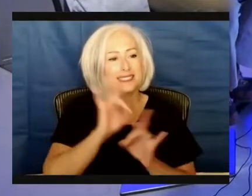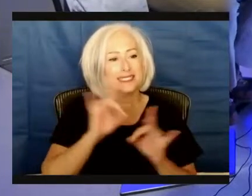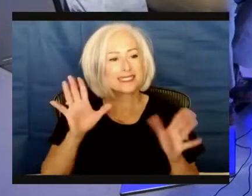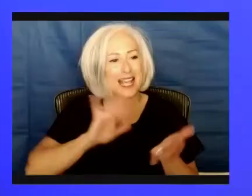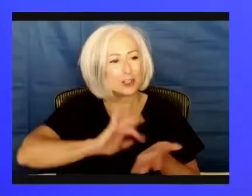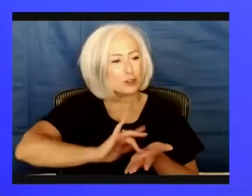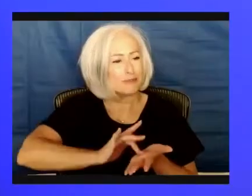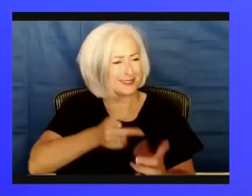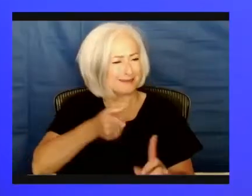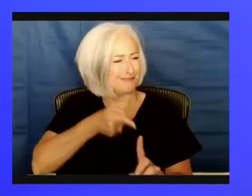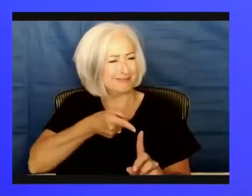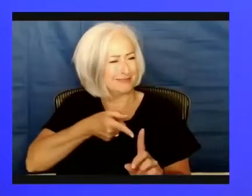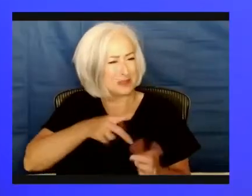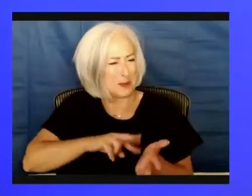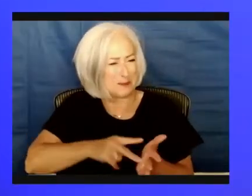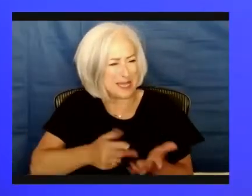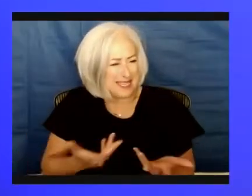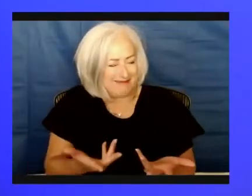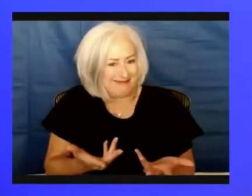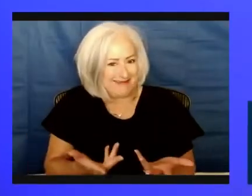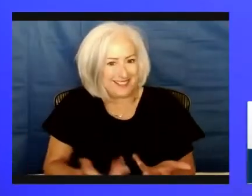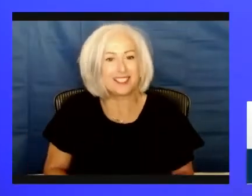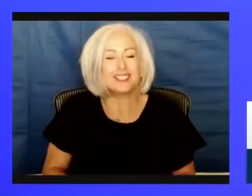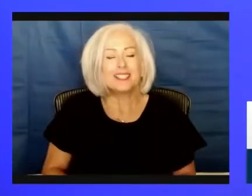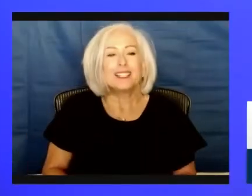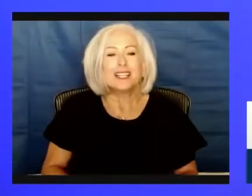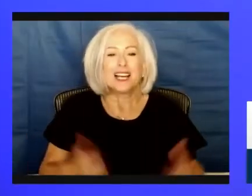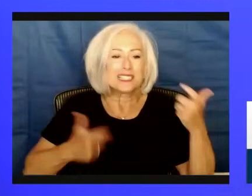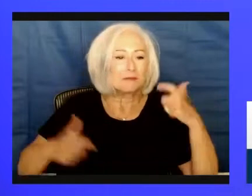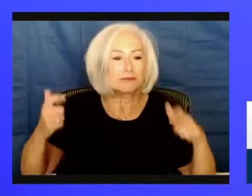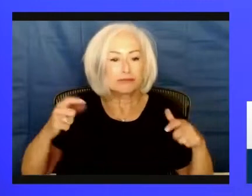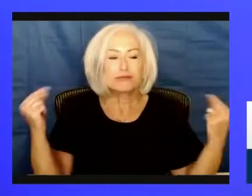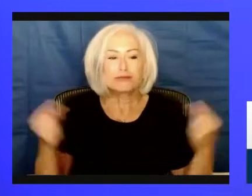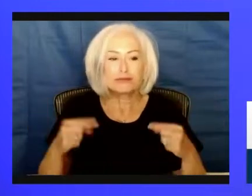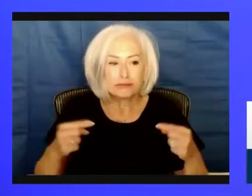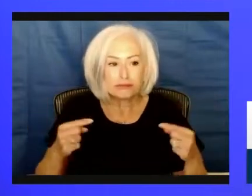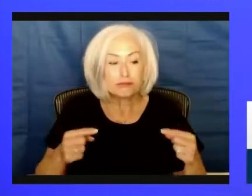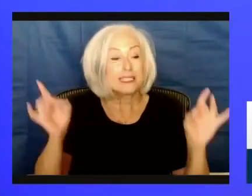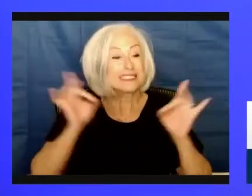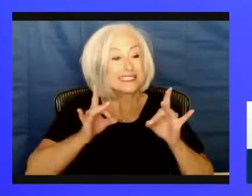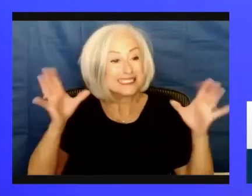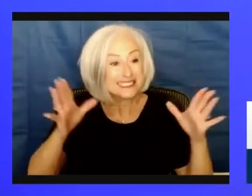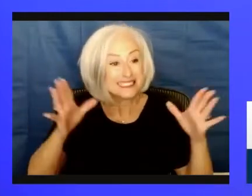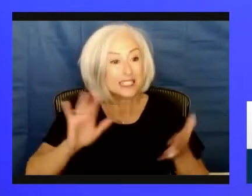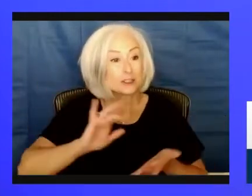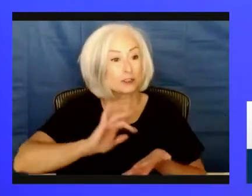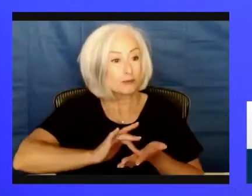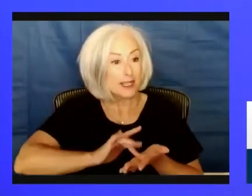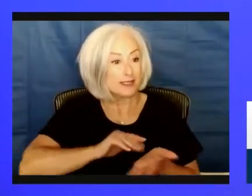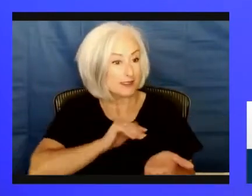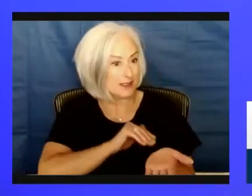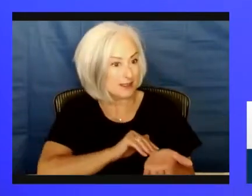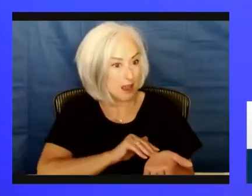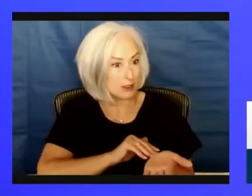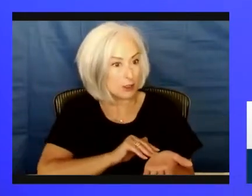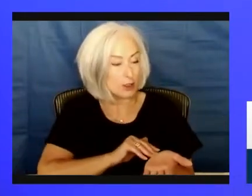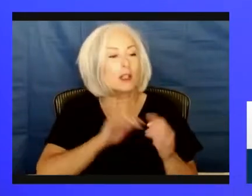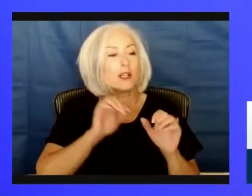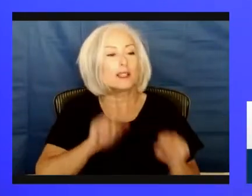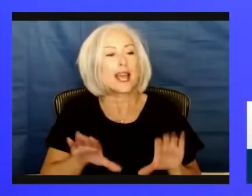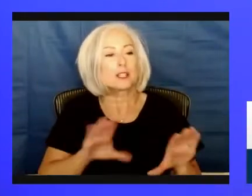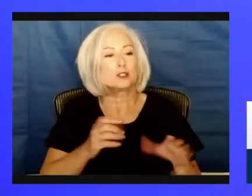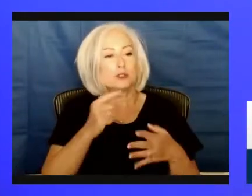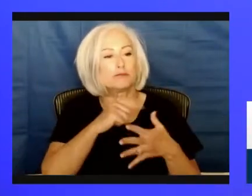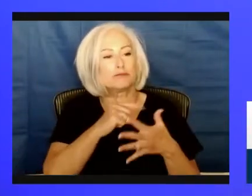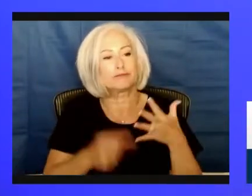casualty like this? So in a mass casualty like this, the EMS disaster medicine physician can really fill fill a number of roles. We've got a bit of a unique